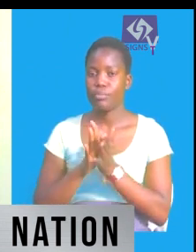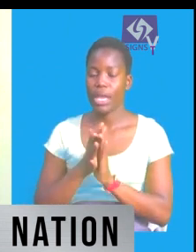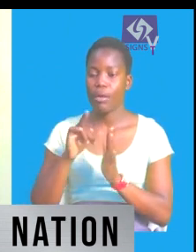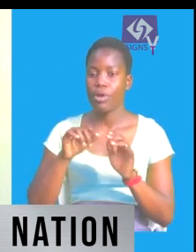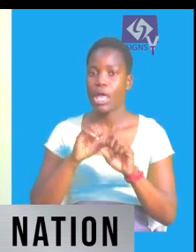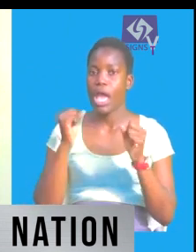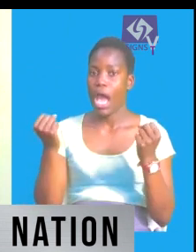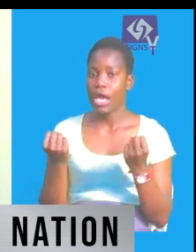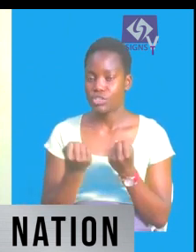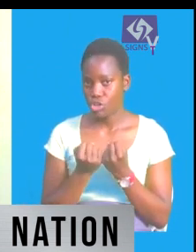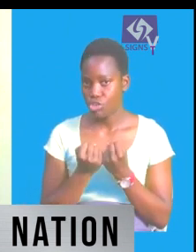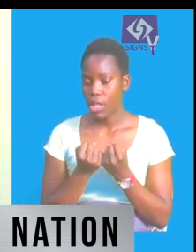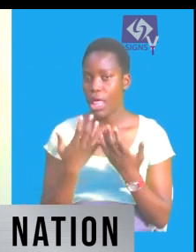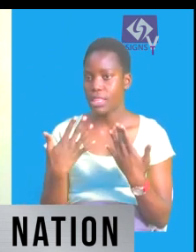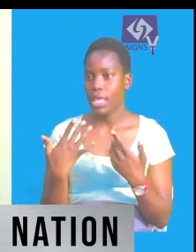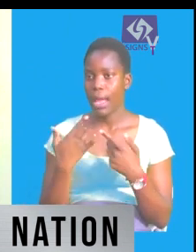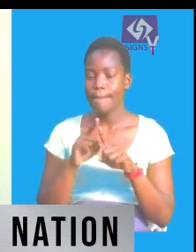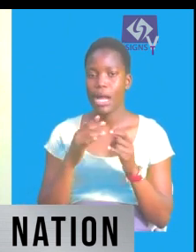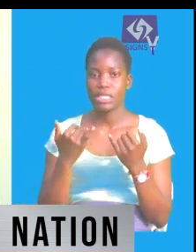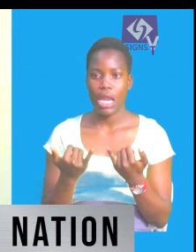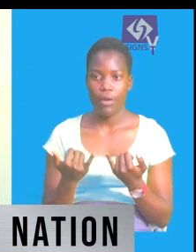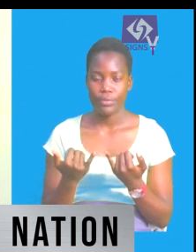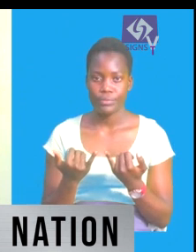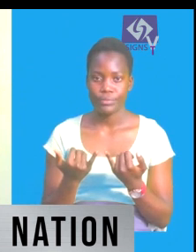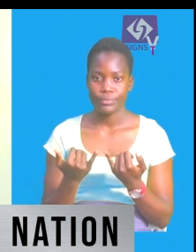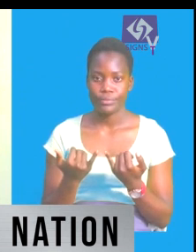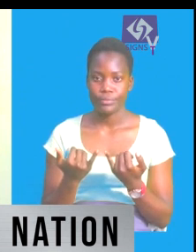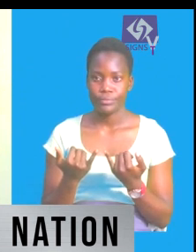social whatever thing. Now,